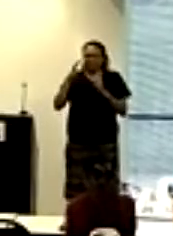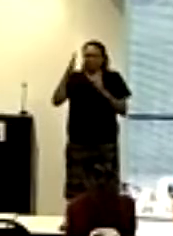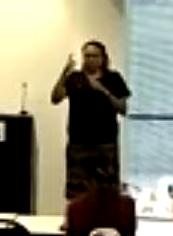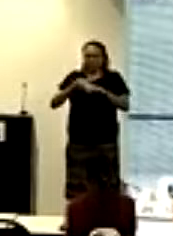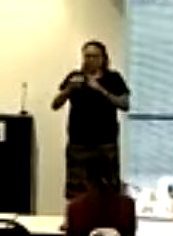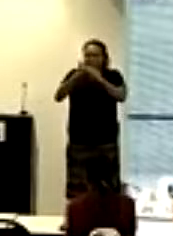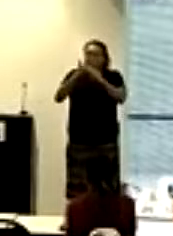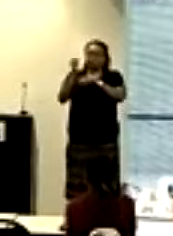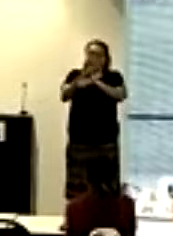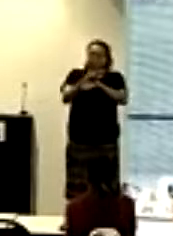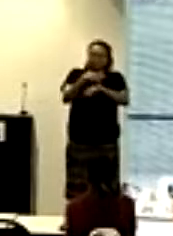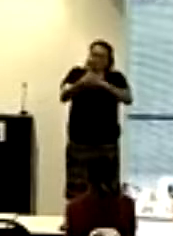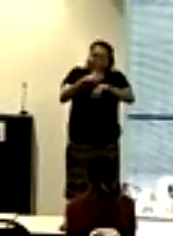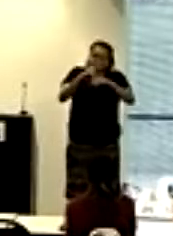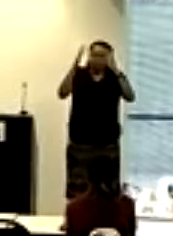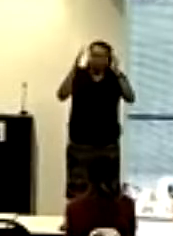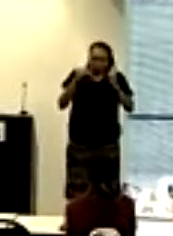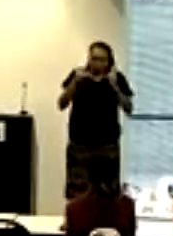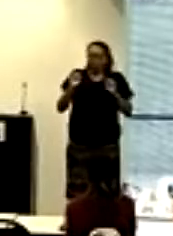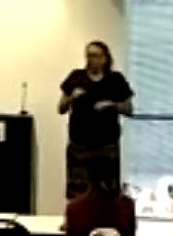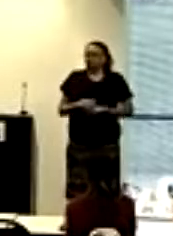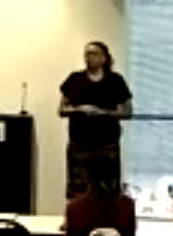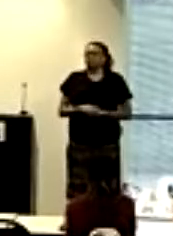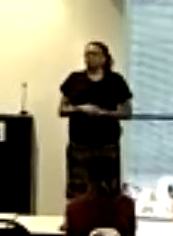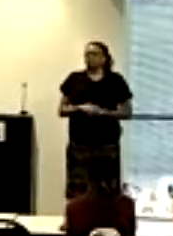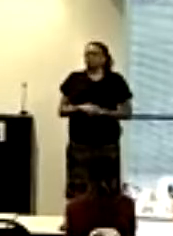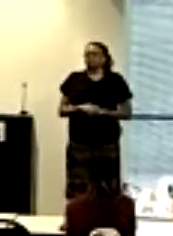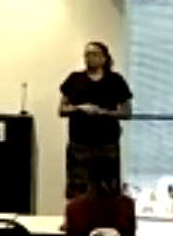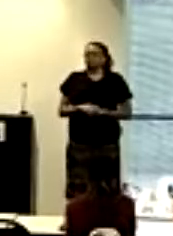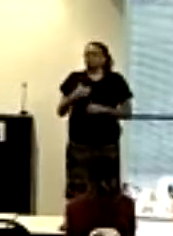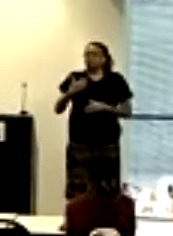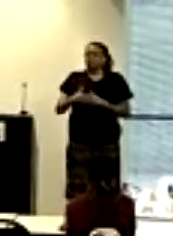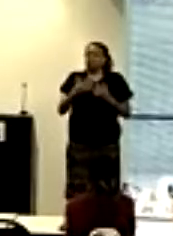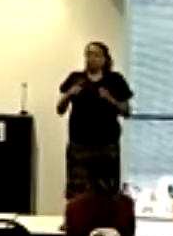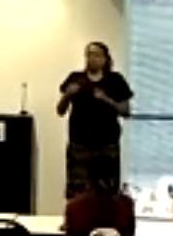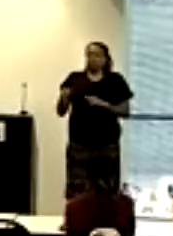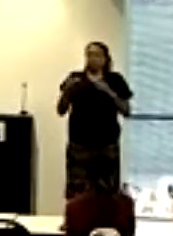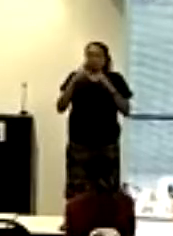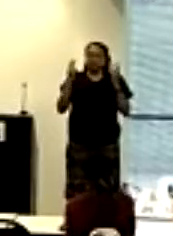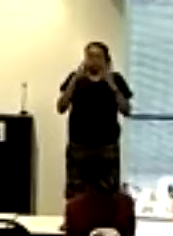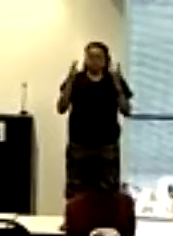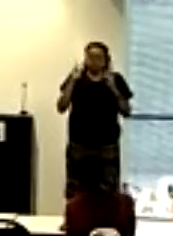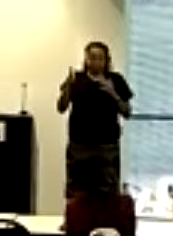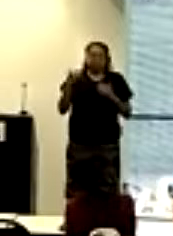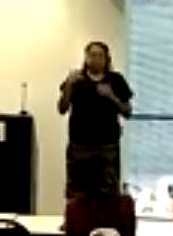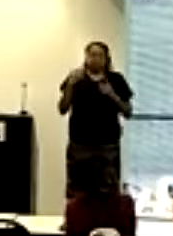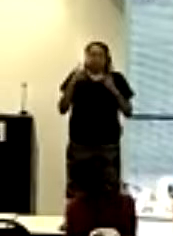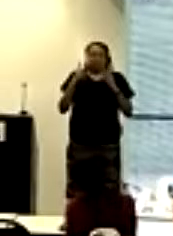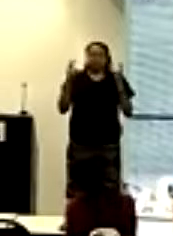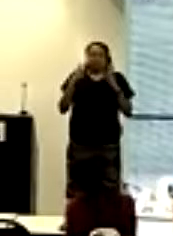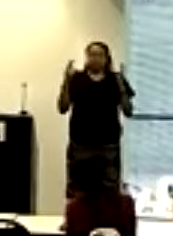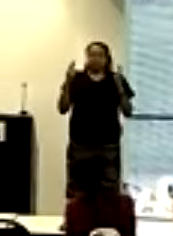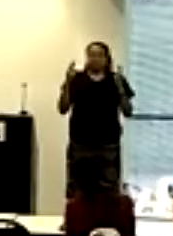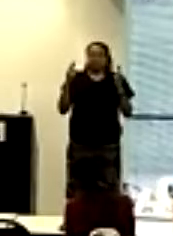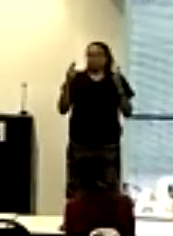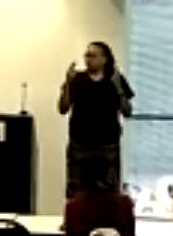again, and hopefully several more times in the season. The next thing that's going on is Halloween. We are going to have a Halloween Tabata